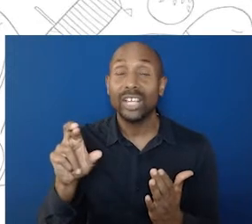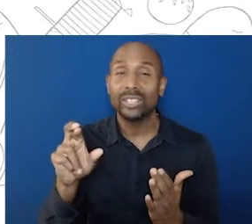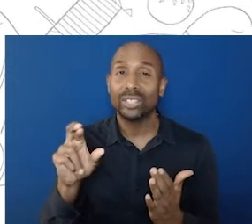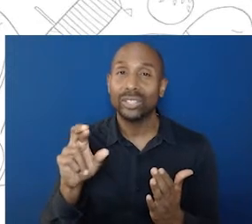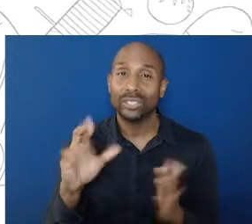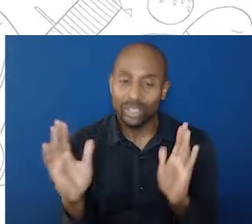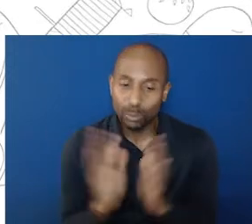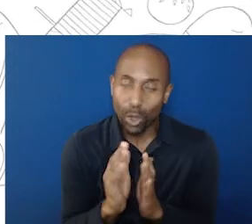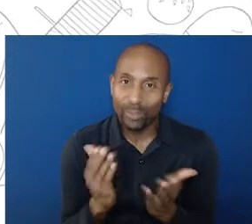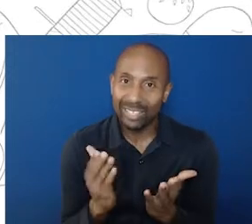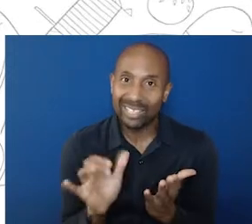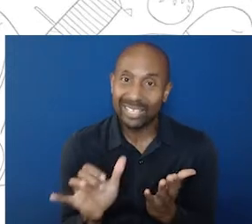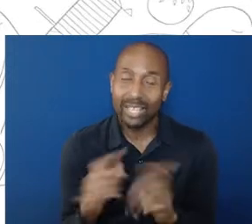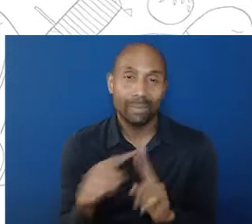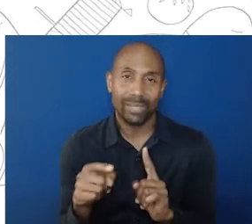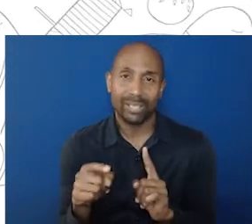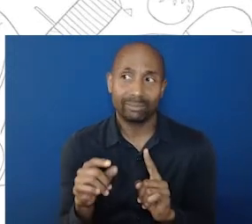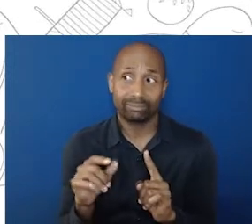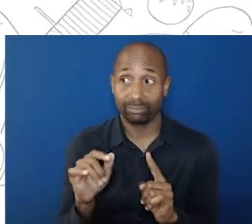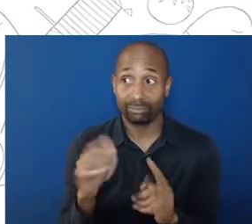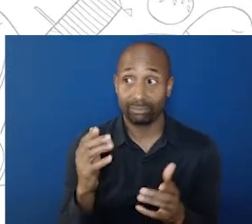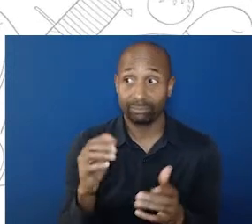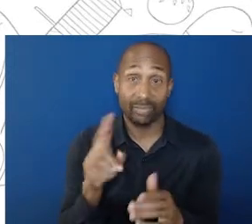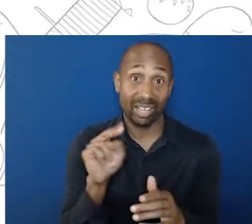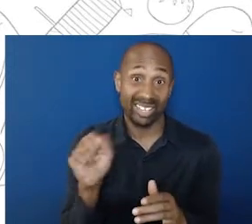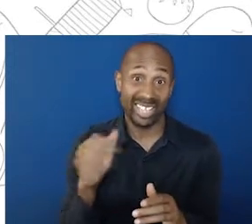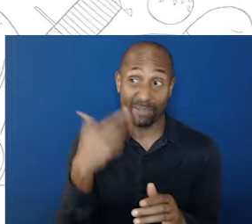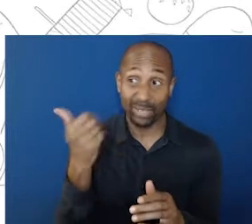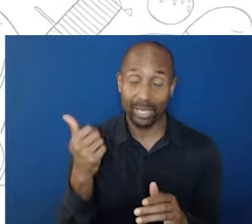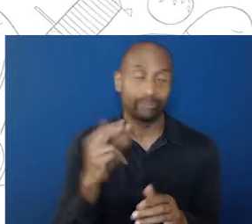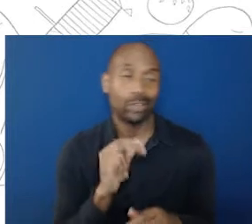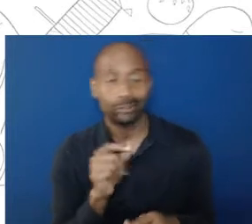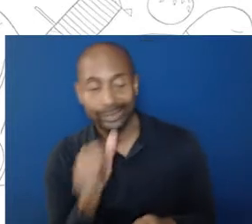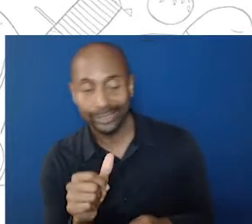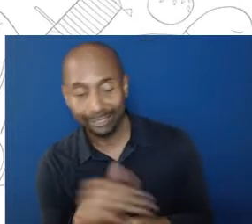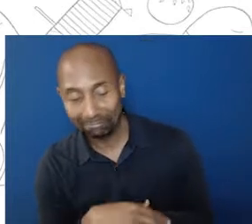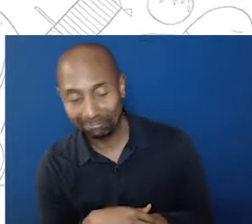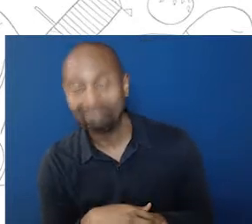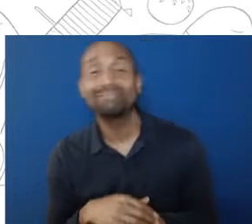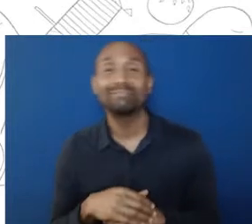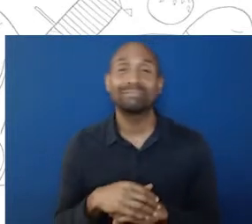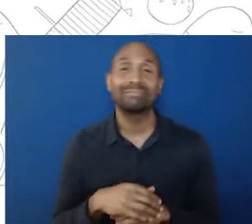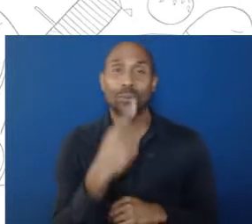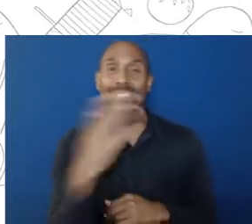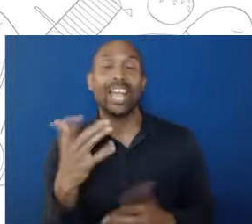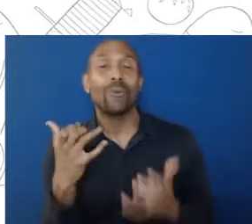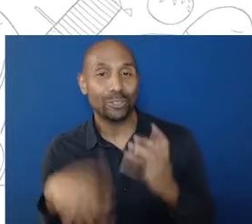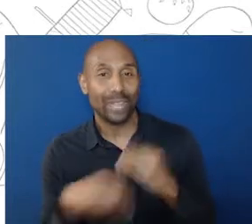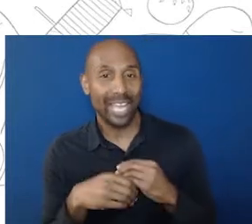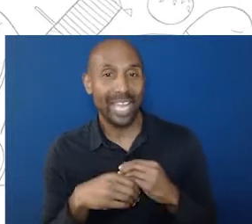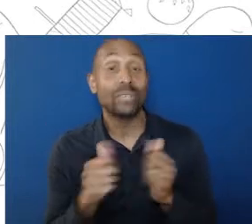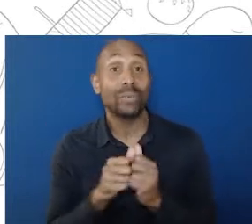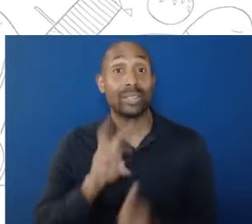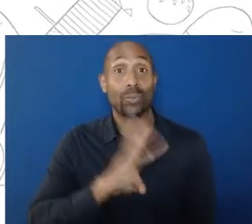I'm forgetting, we didn't do anything quite like that. We did not do that. Because, you know, and I think what I really want to